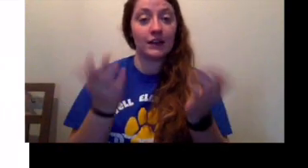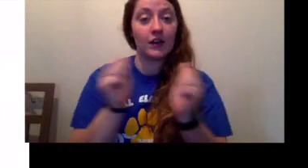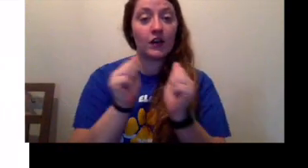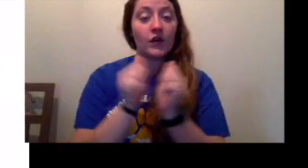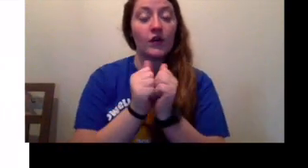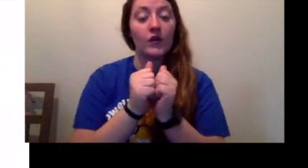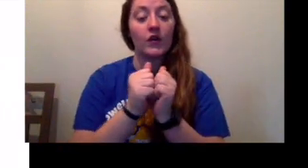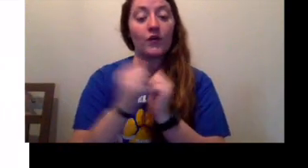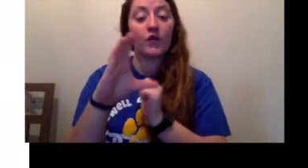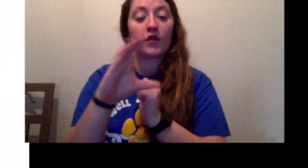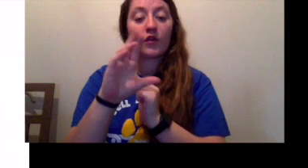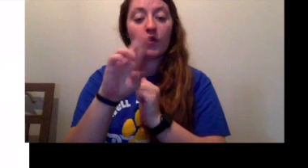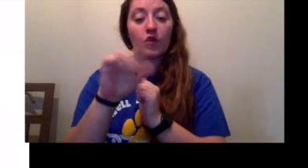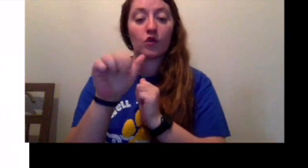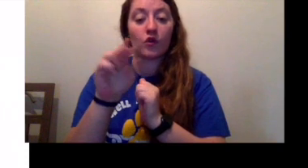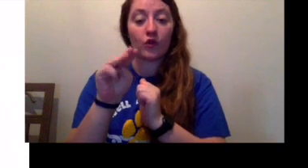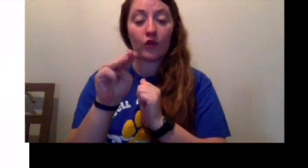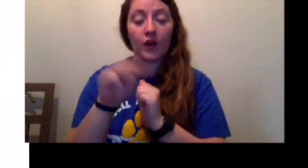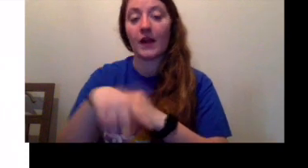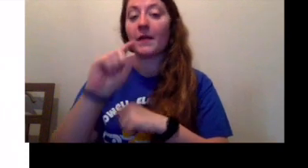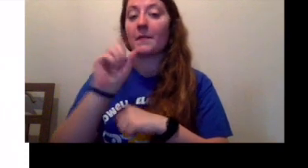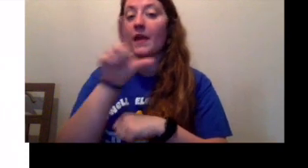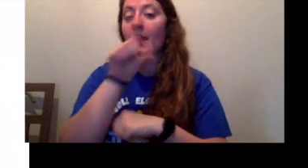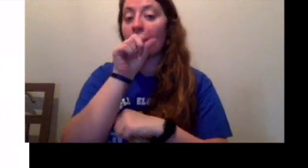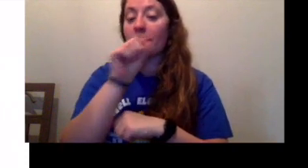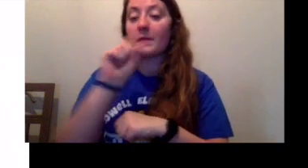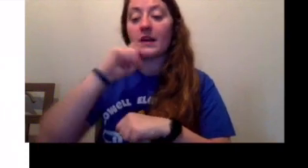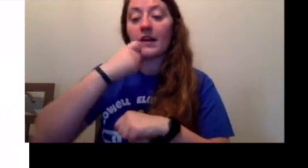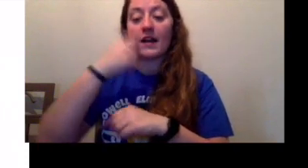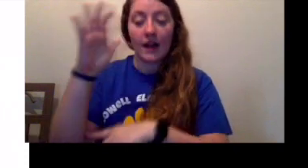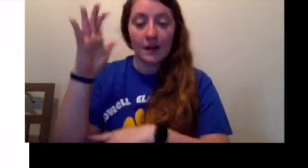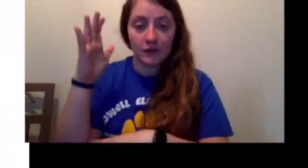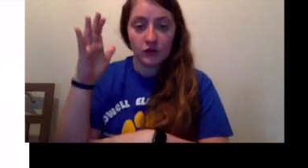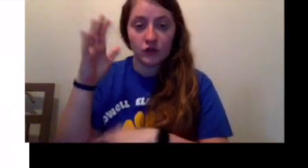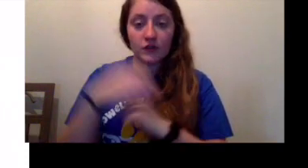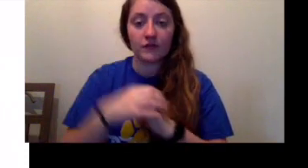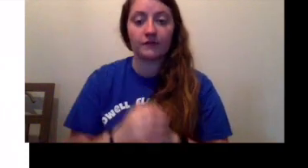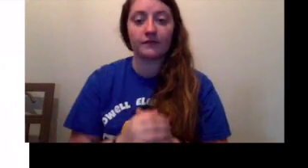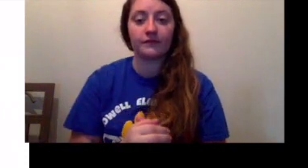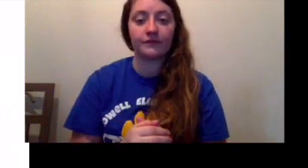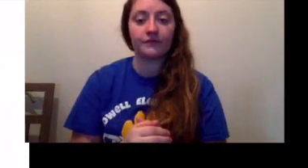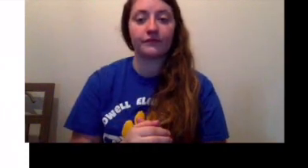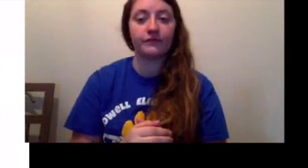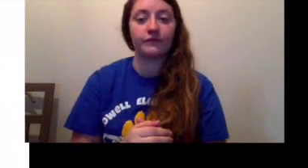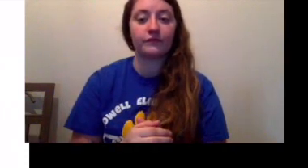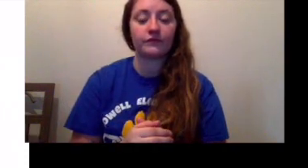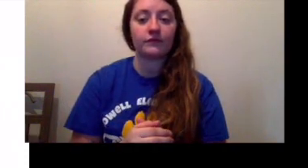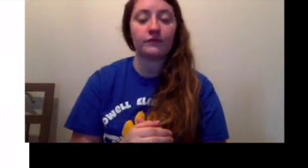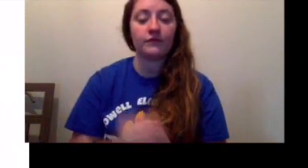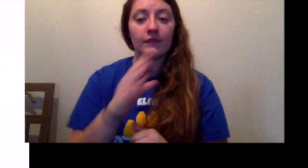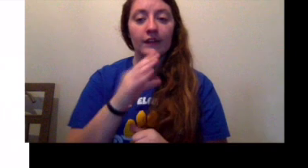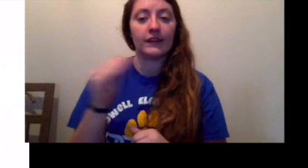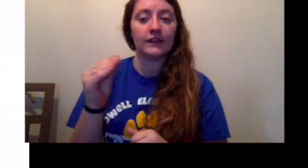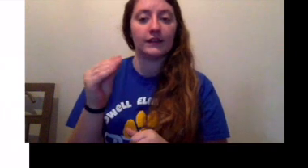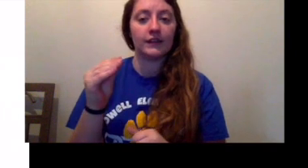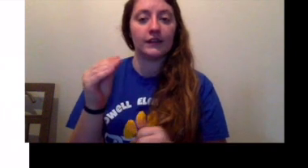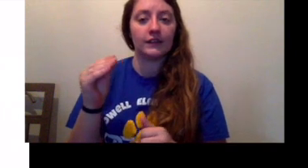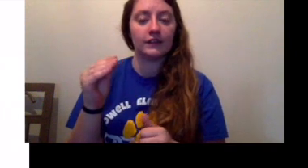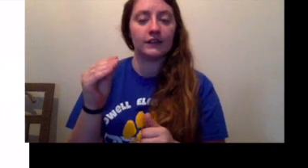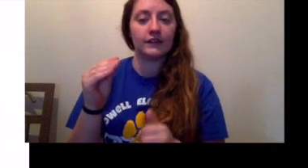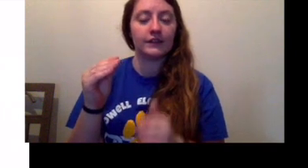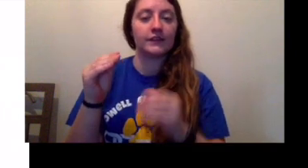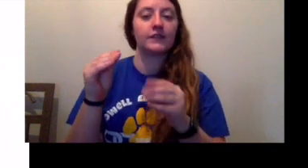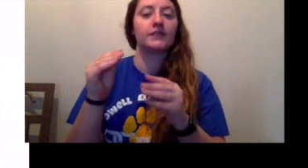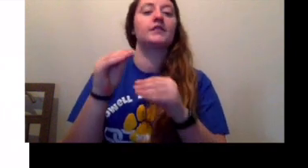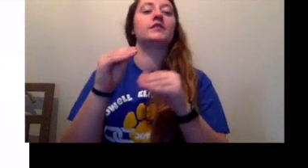and a bird in the apple tree beside the door and out of the cagate where Uncle Henrik, surrounded by bright blue sky and